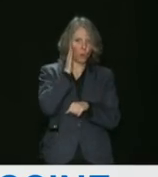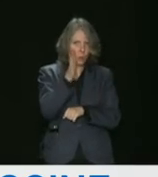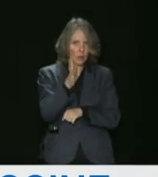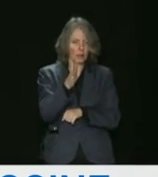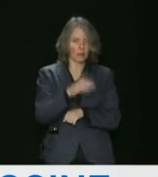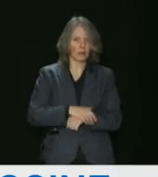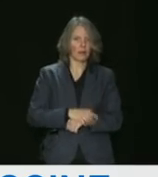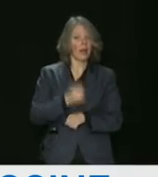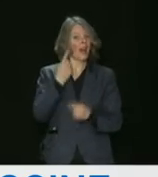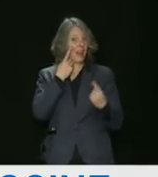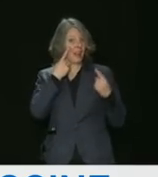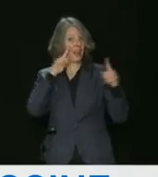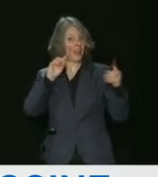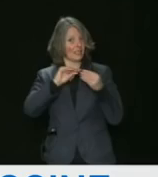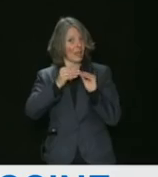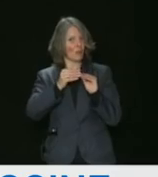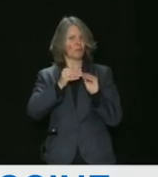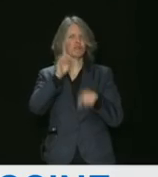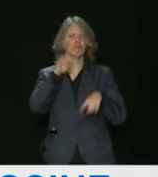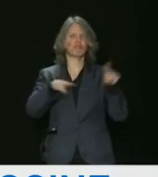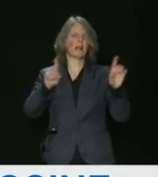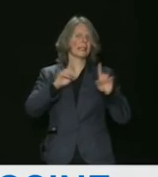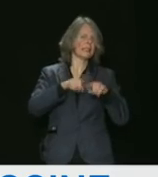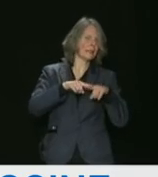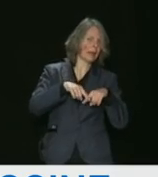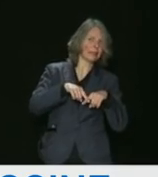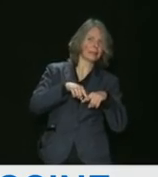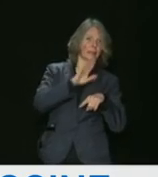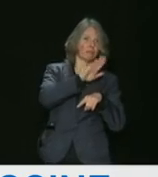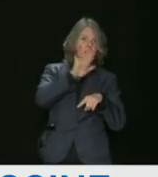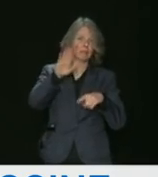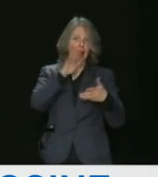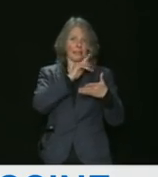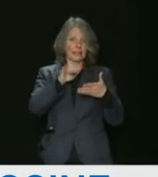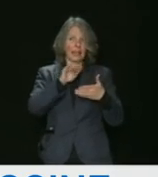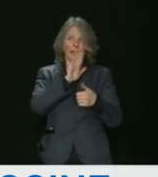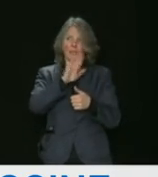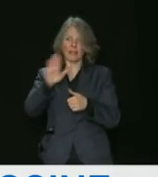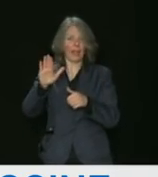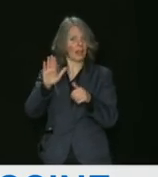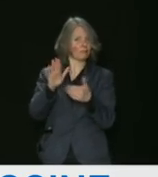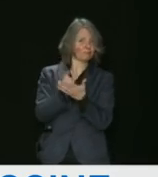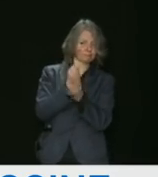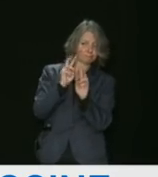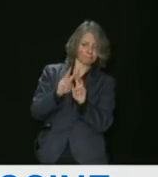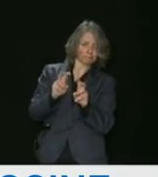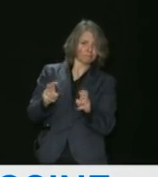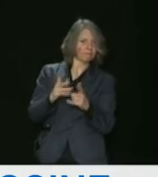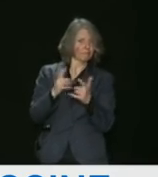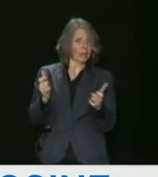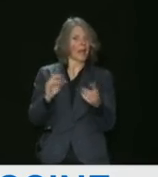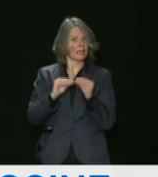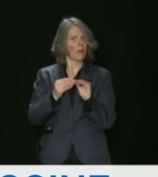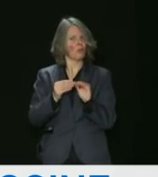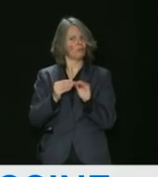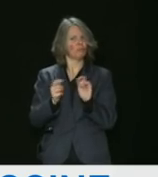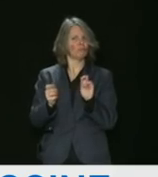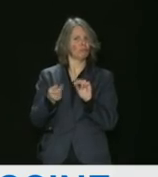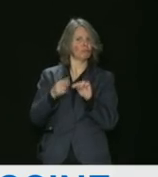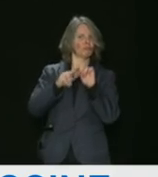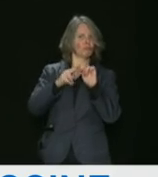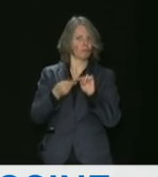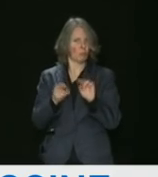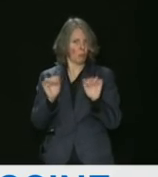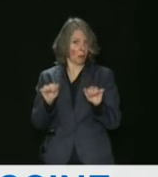efficacy rates may vary depending on the design and studies, but we feel that overall these are